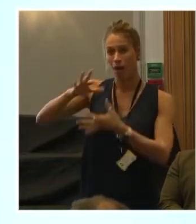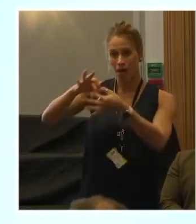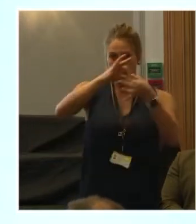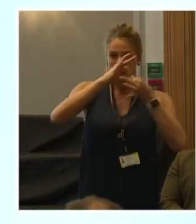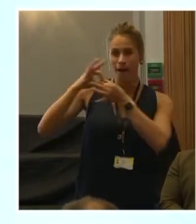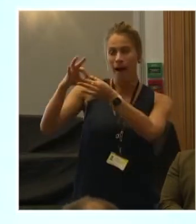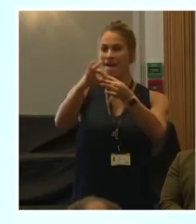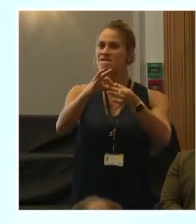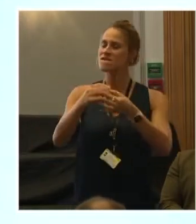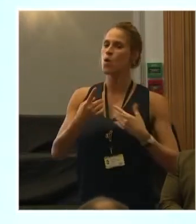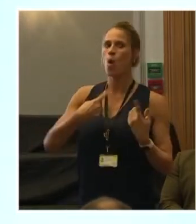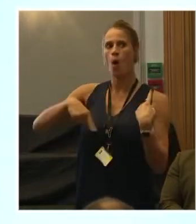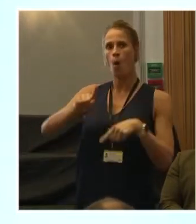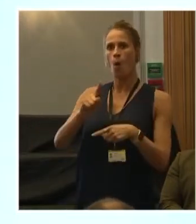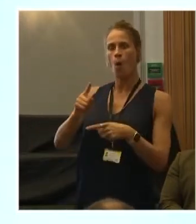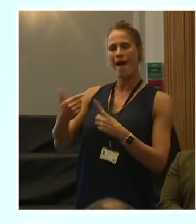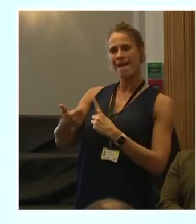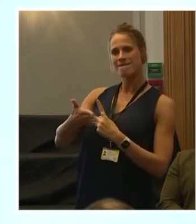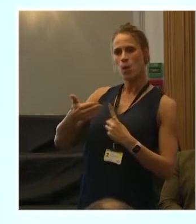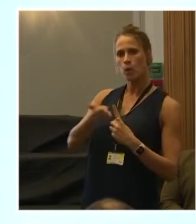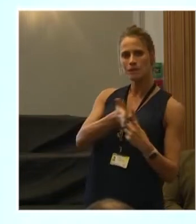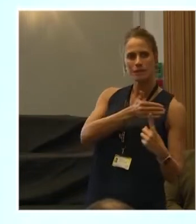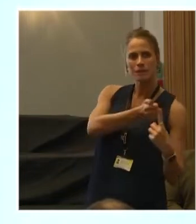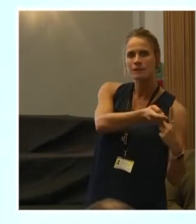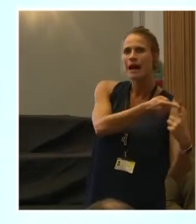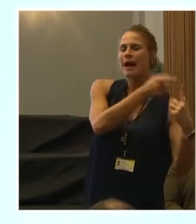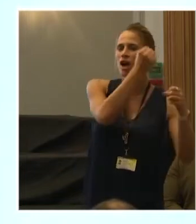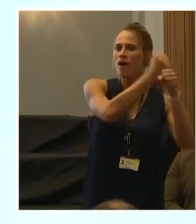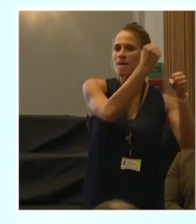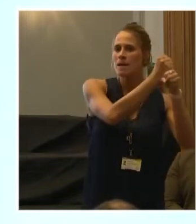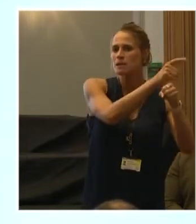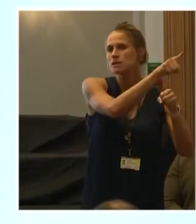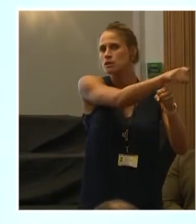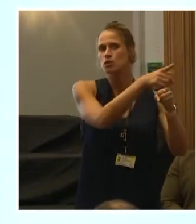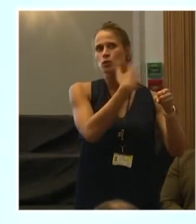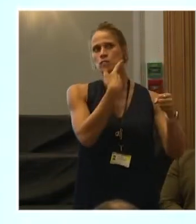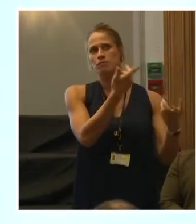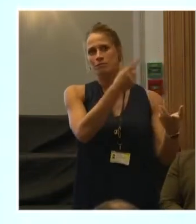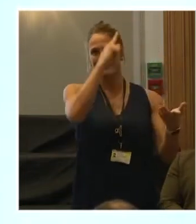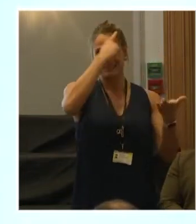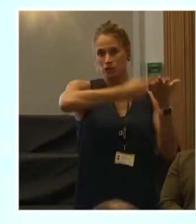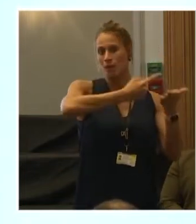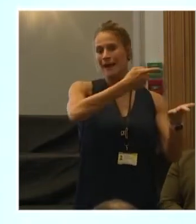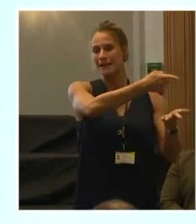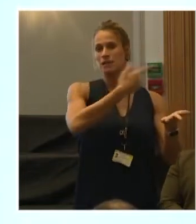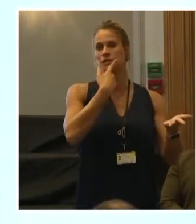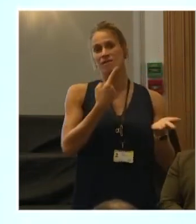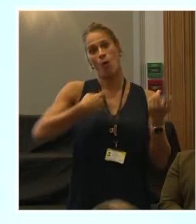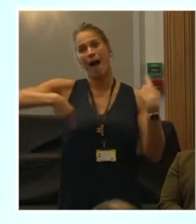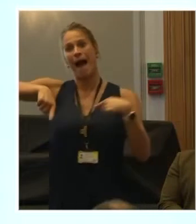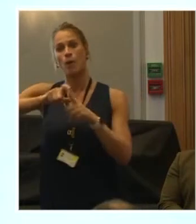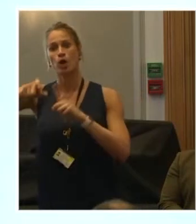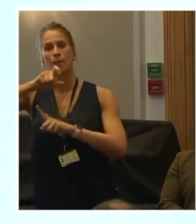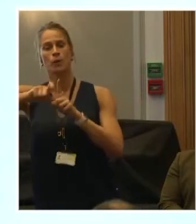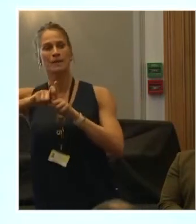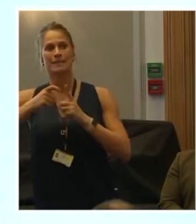disease. So they can now influence decision makers and funders to get the very best possible results for the IRD community much,